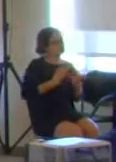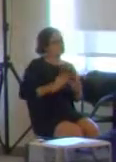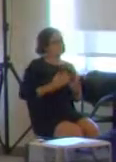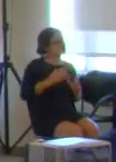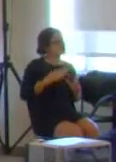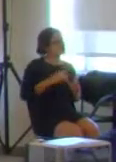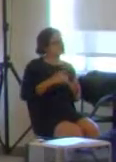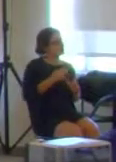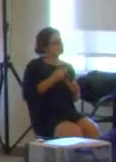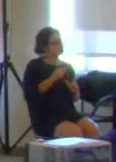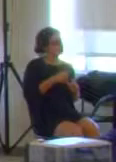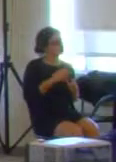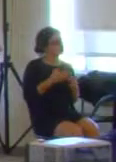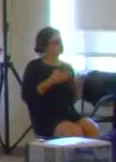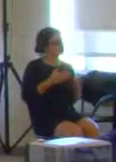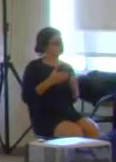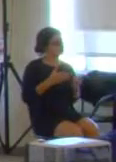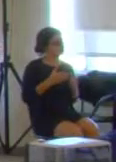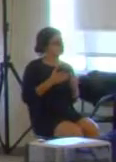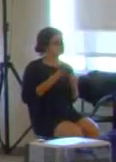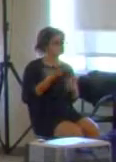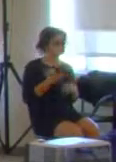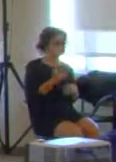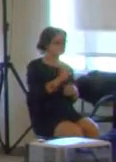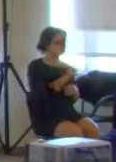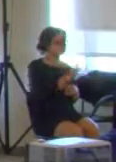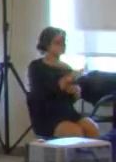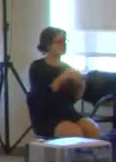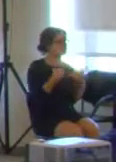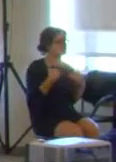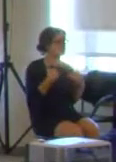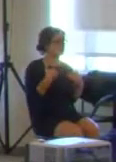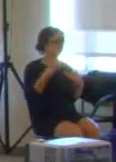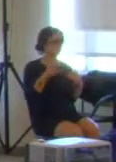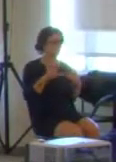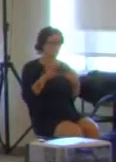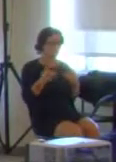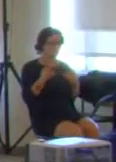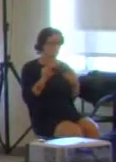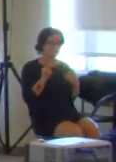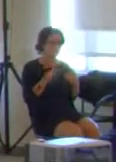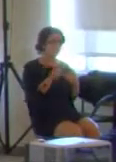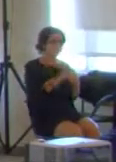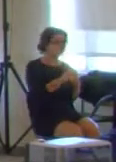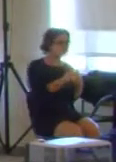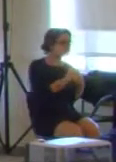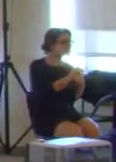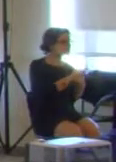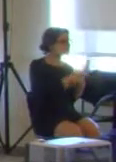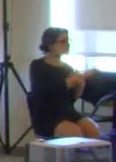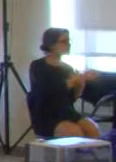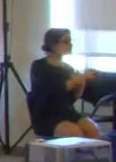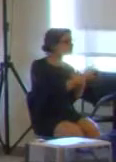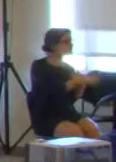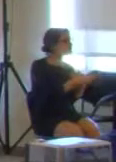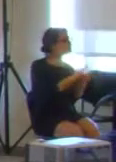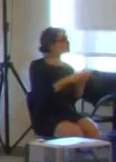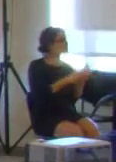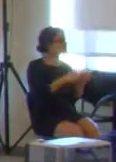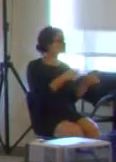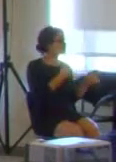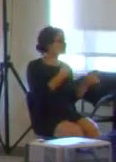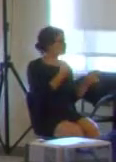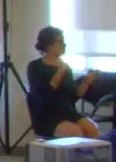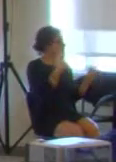of needs and services that will help them achieve recovery, and that